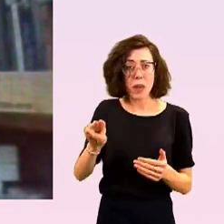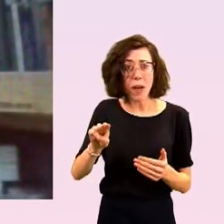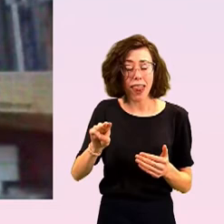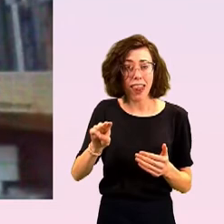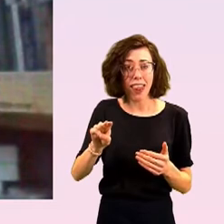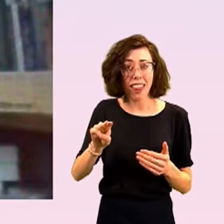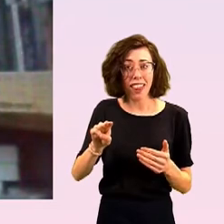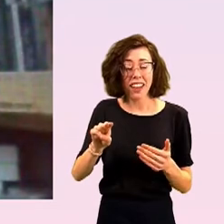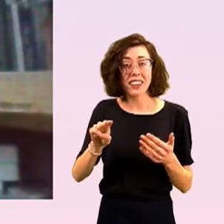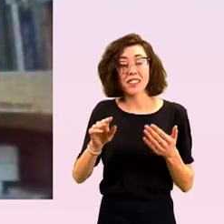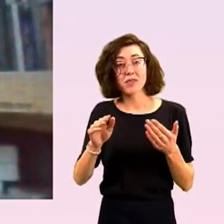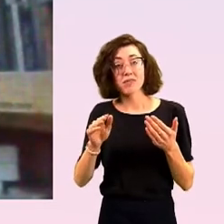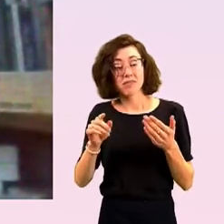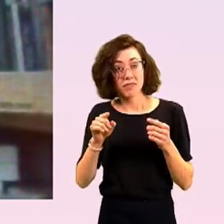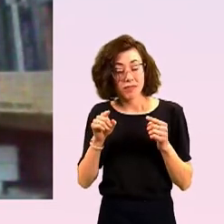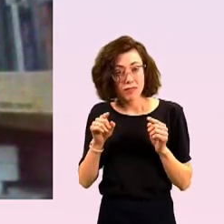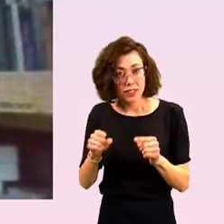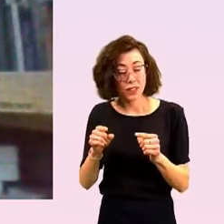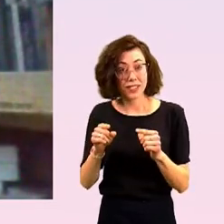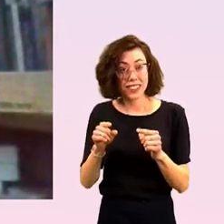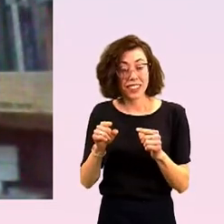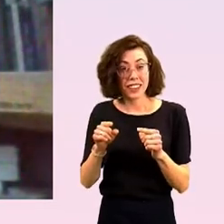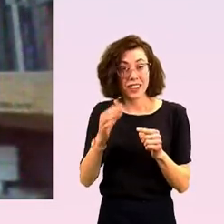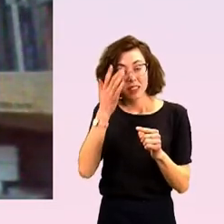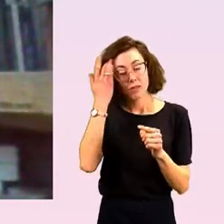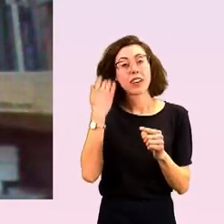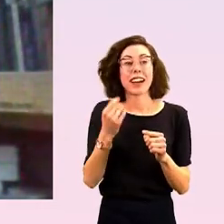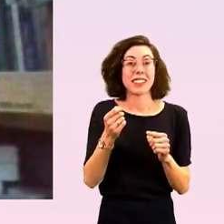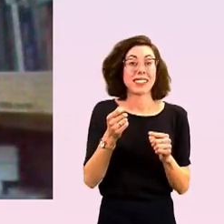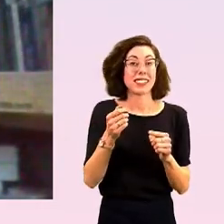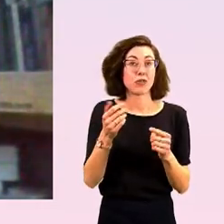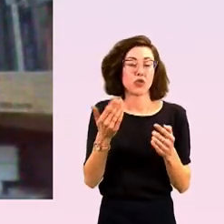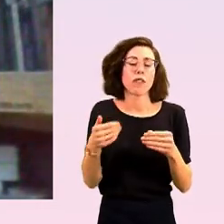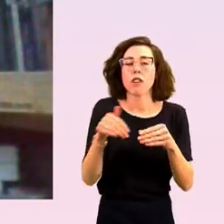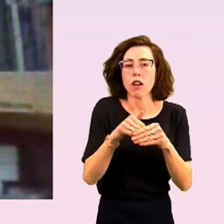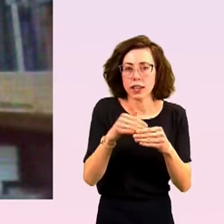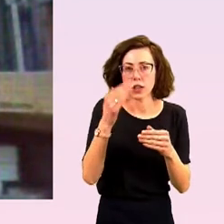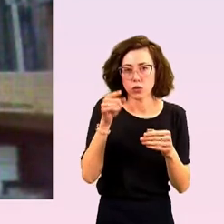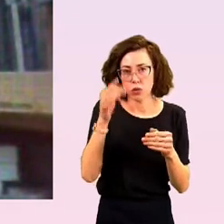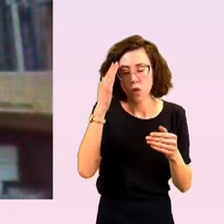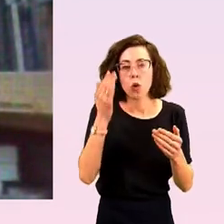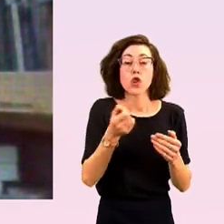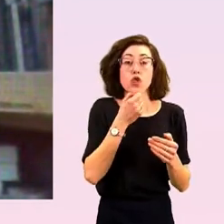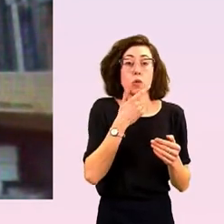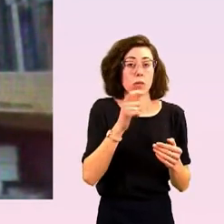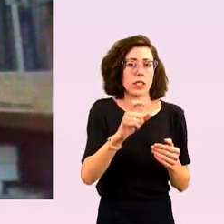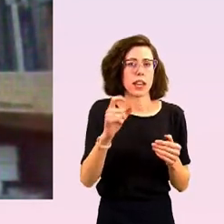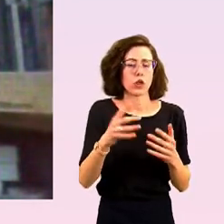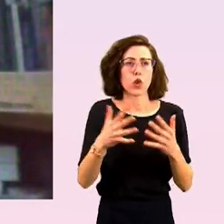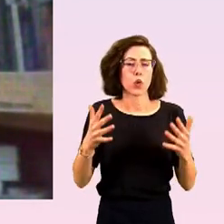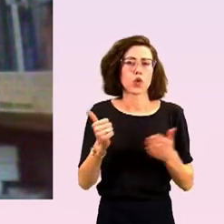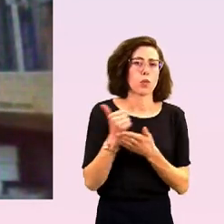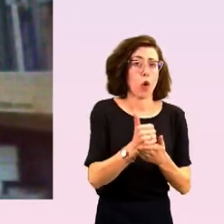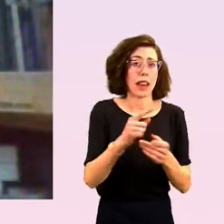year. And to put that in context for you, Dublin City Council has always been the main supporter and funder of